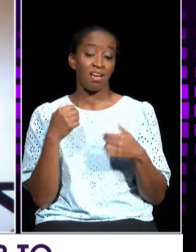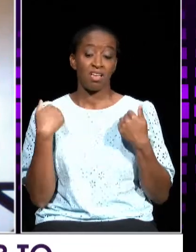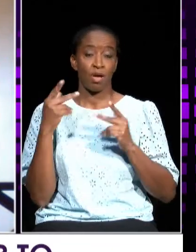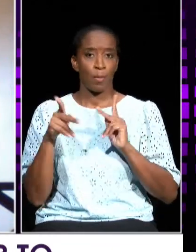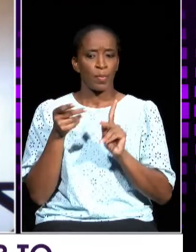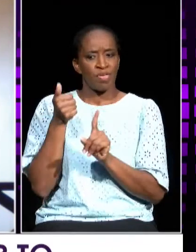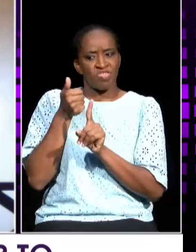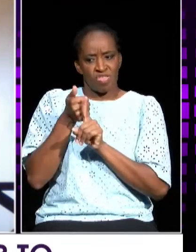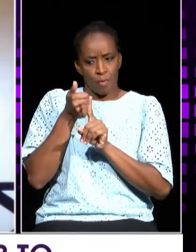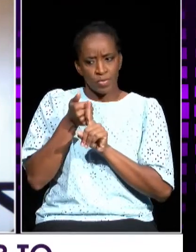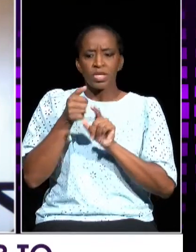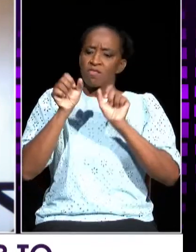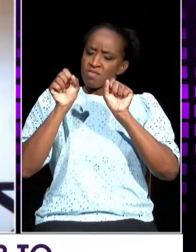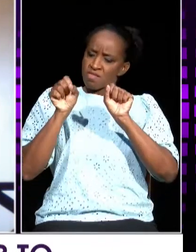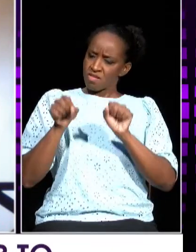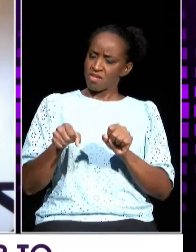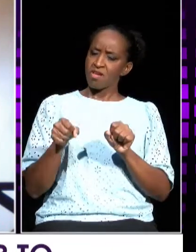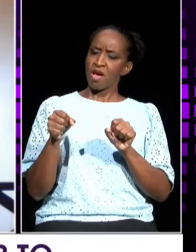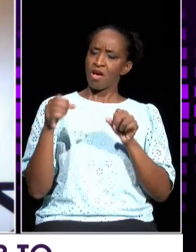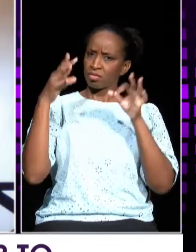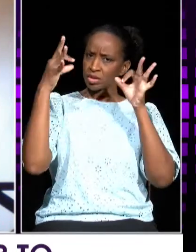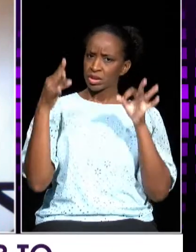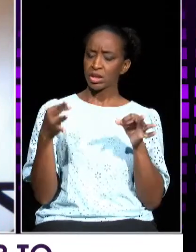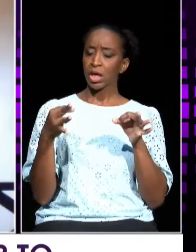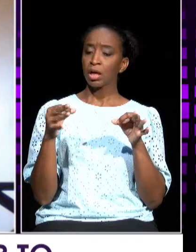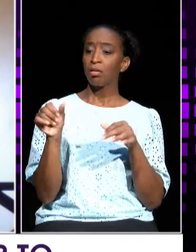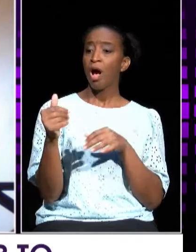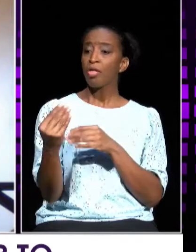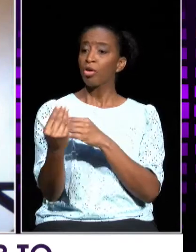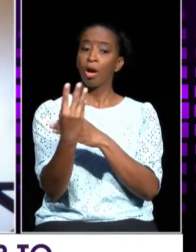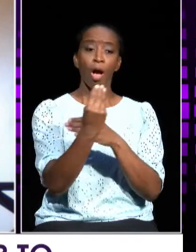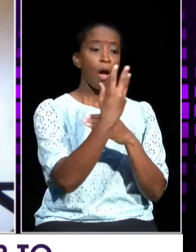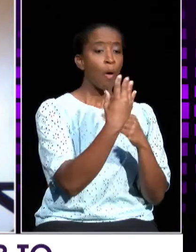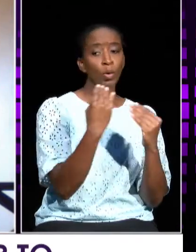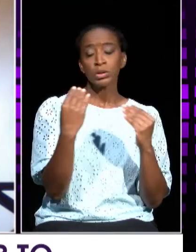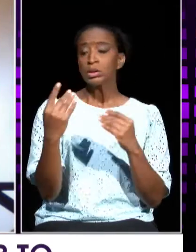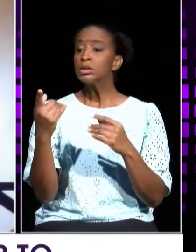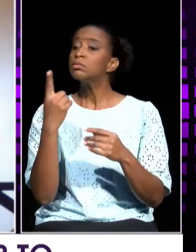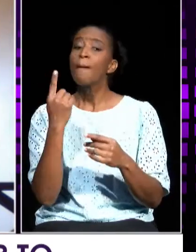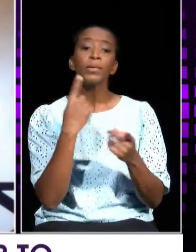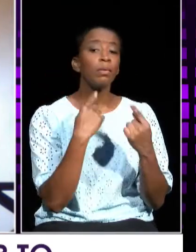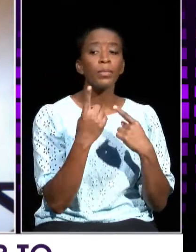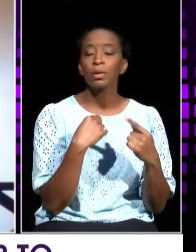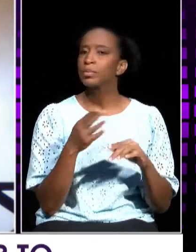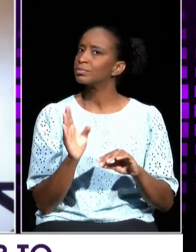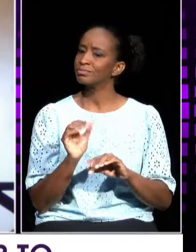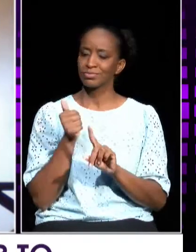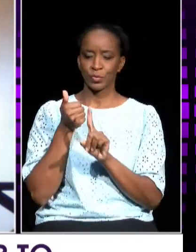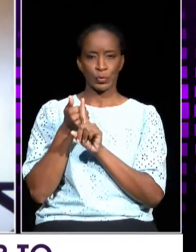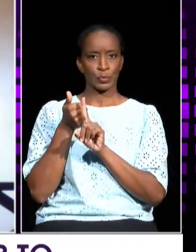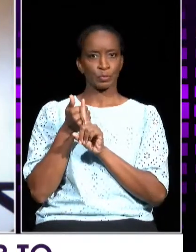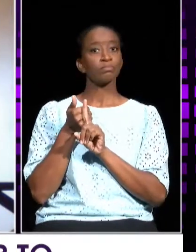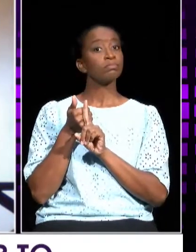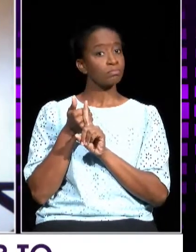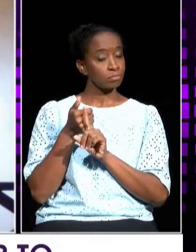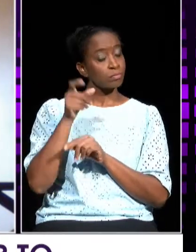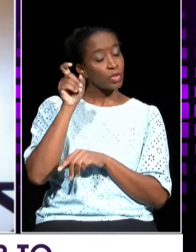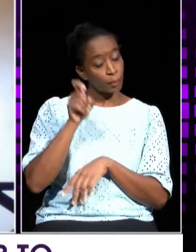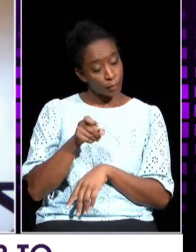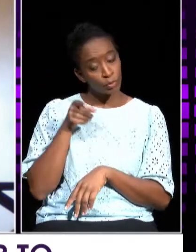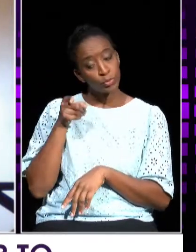choice, but along with your choice comes consequences, and you must also be willing and ready to face